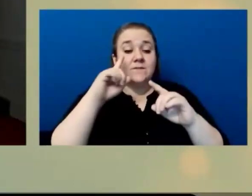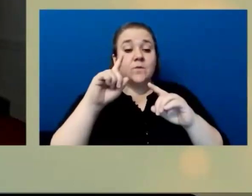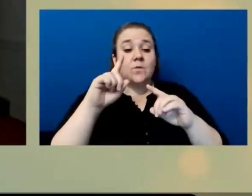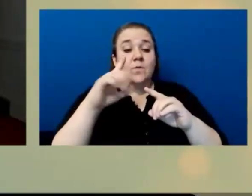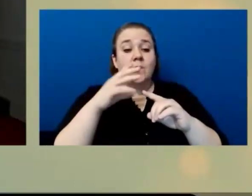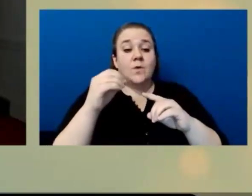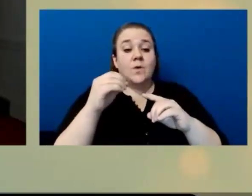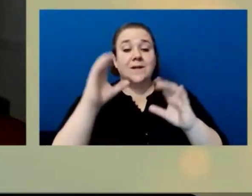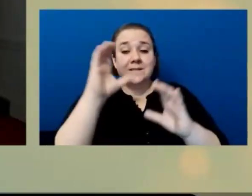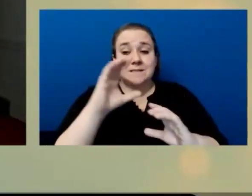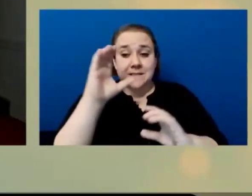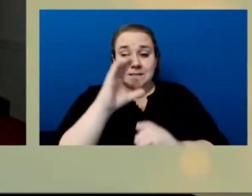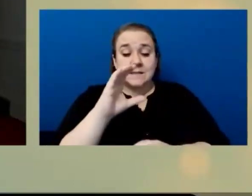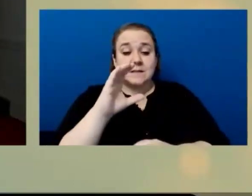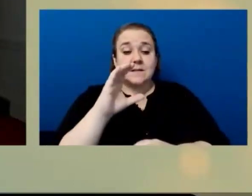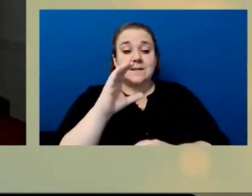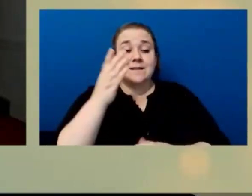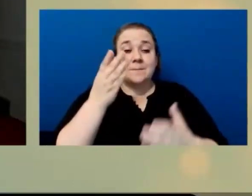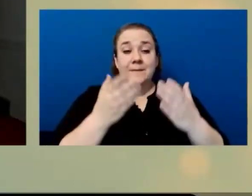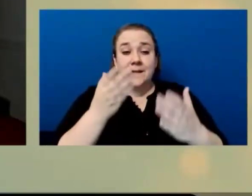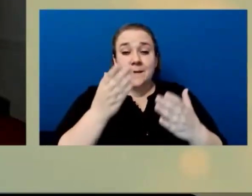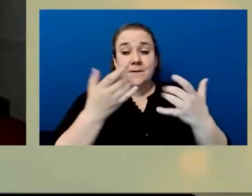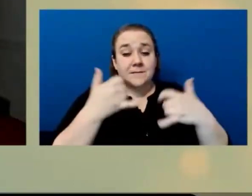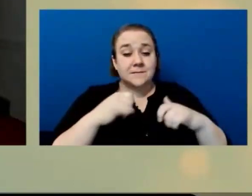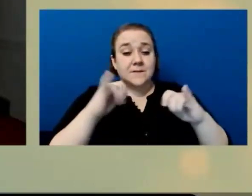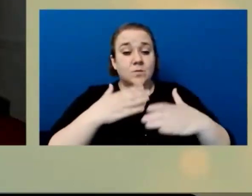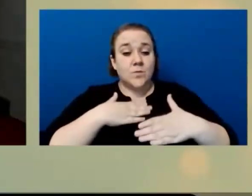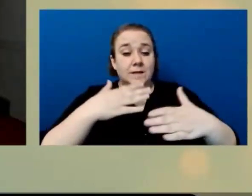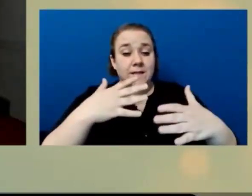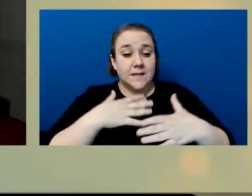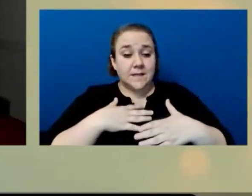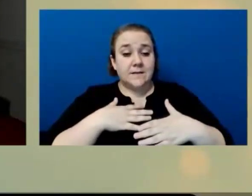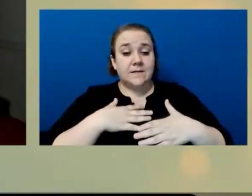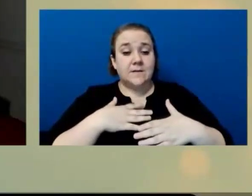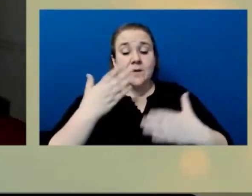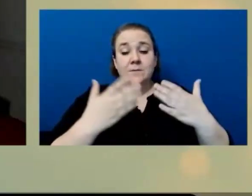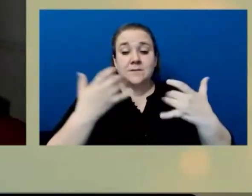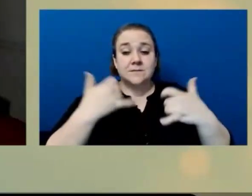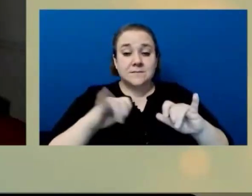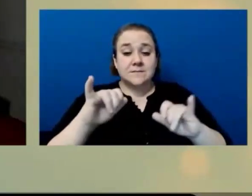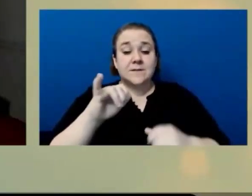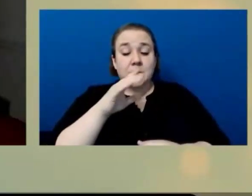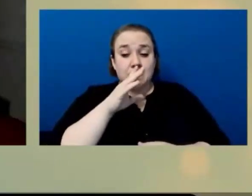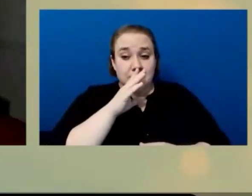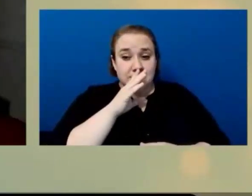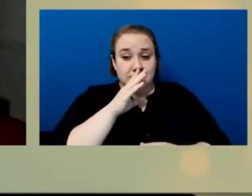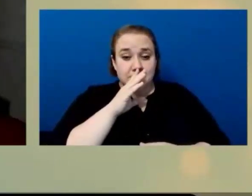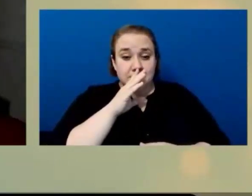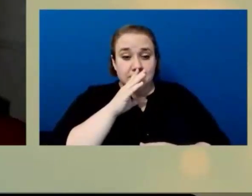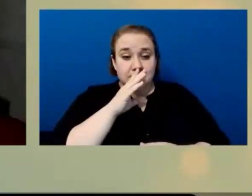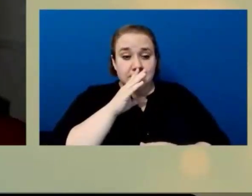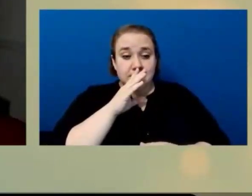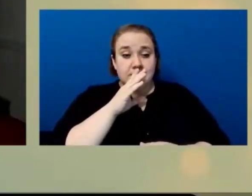and seek out the maybe still breathing, perhaps still